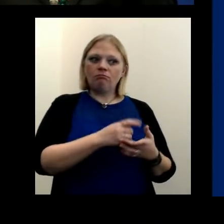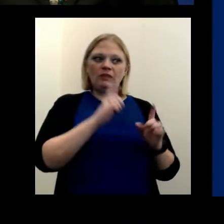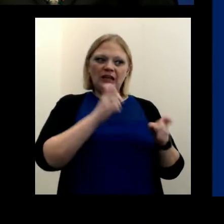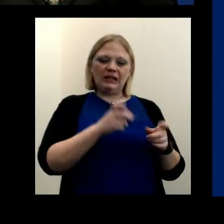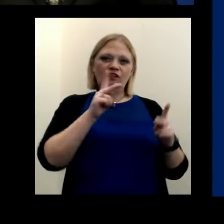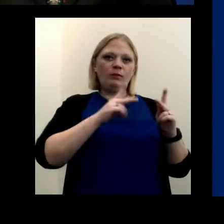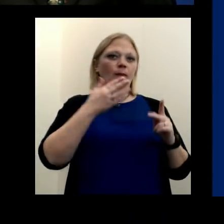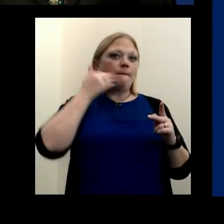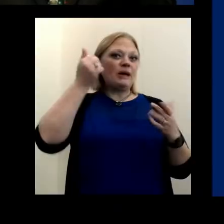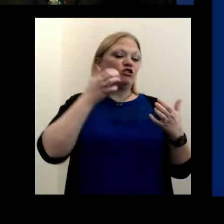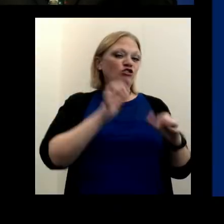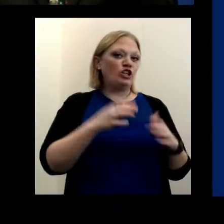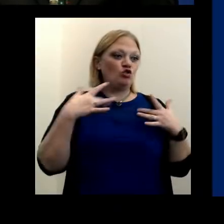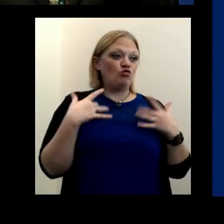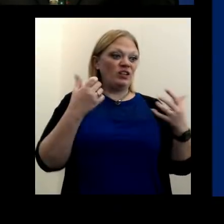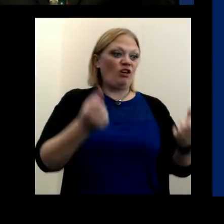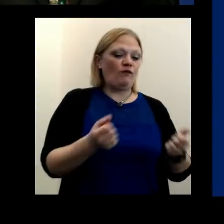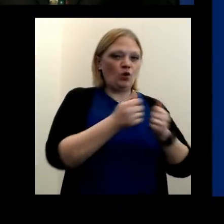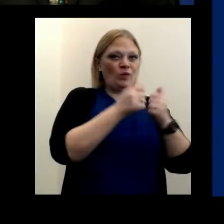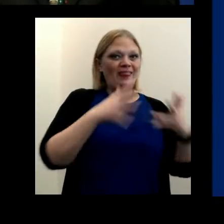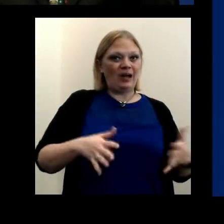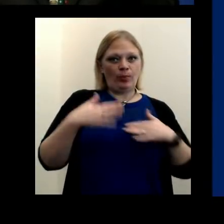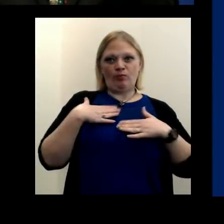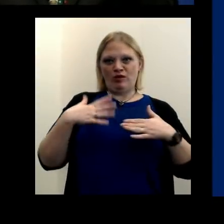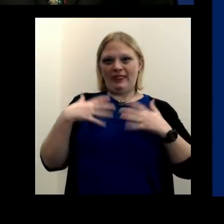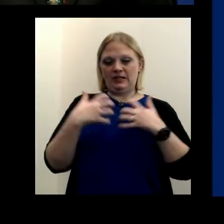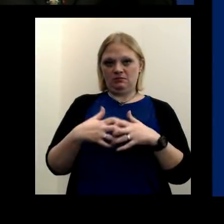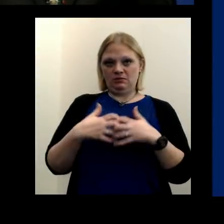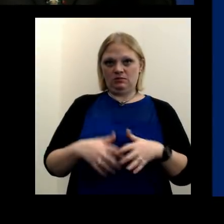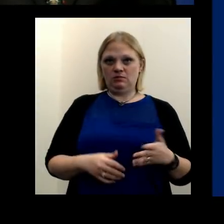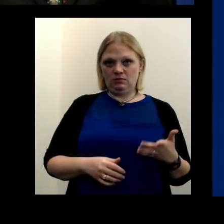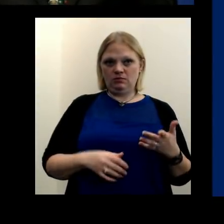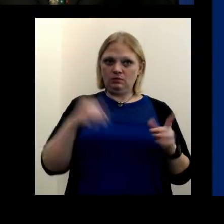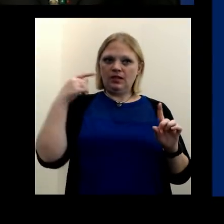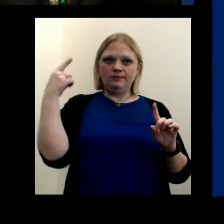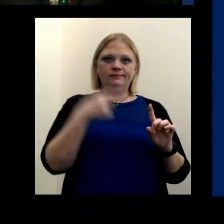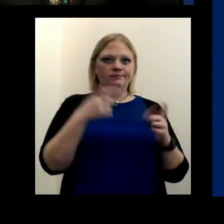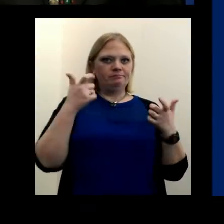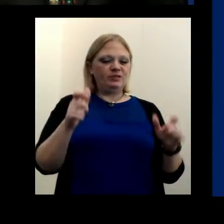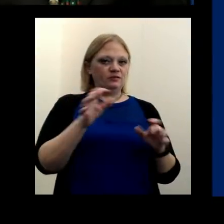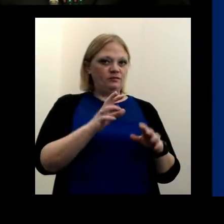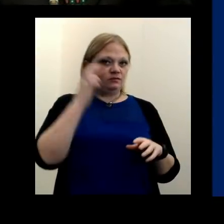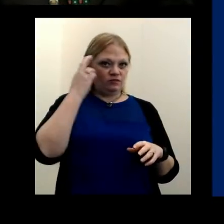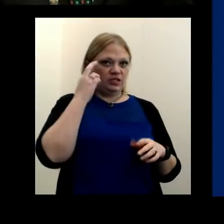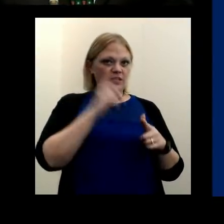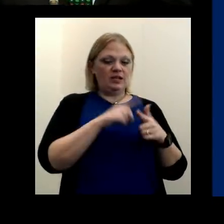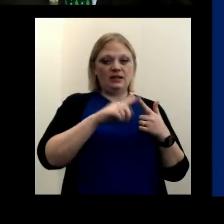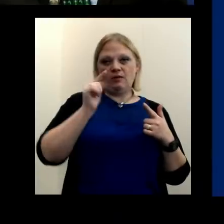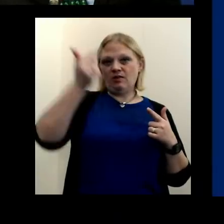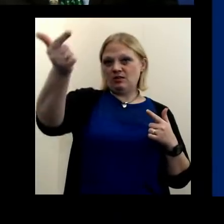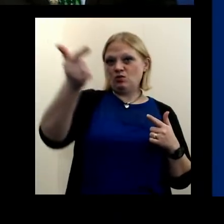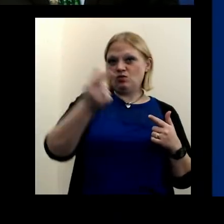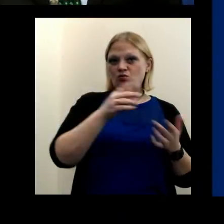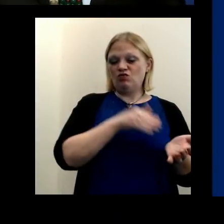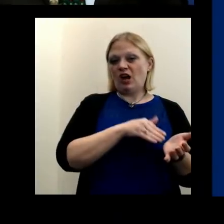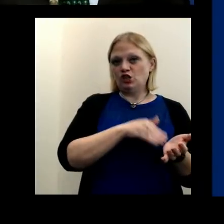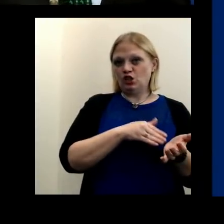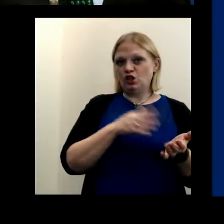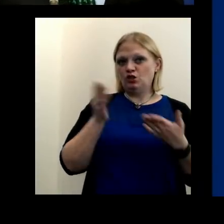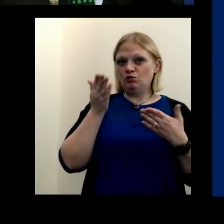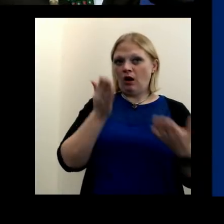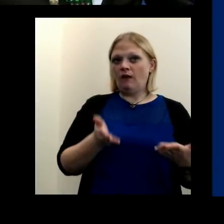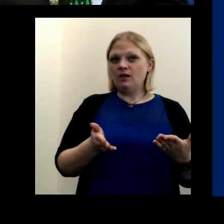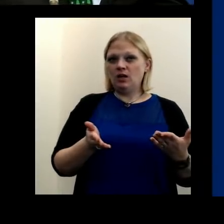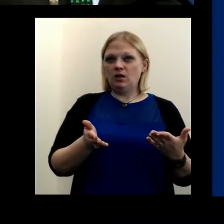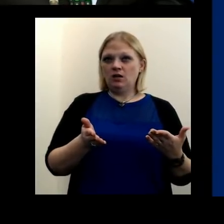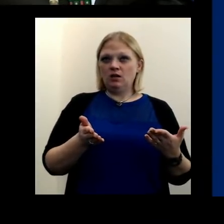chance to recover without having to be put on a ventilator. That is a key reason, and I'll turn it over to Dr. Burstein to offer